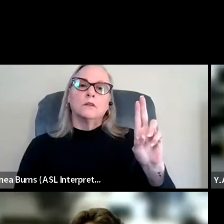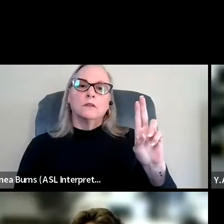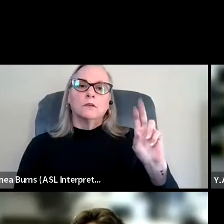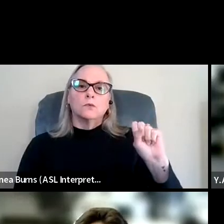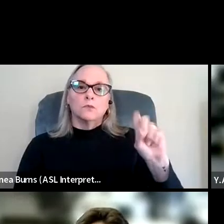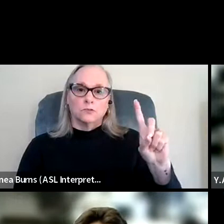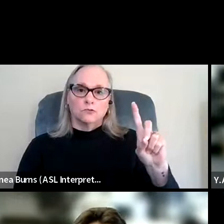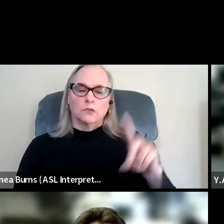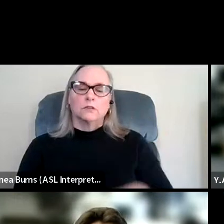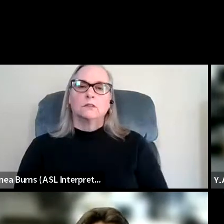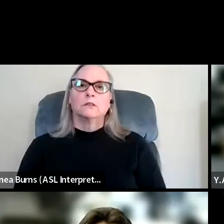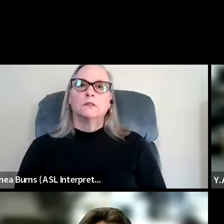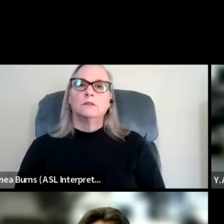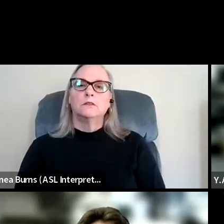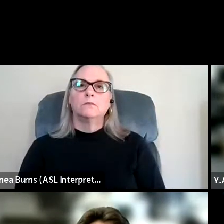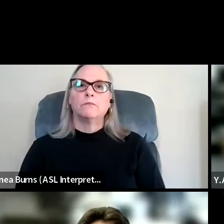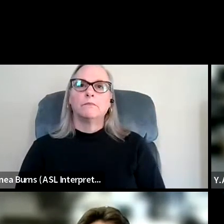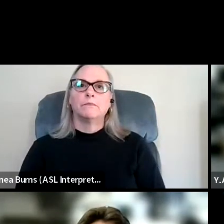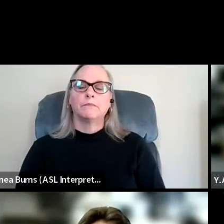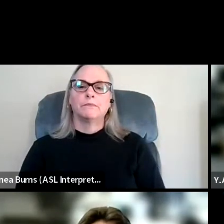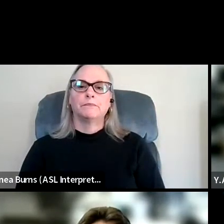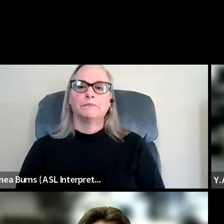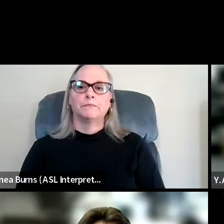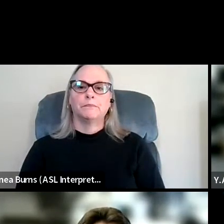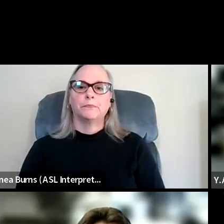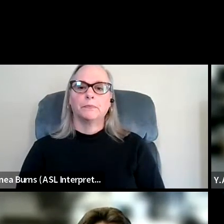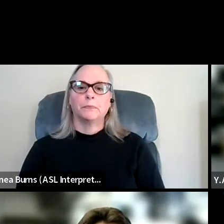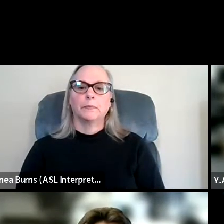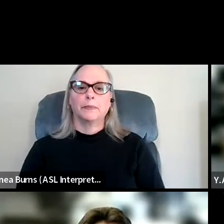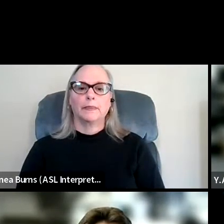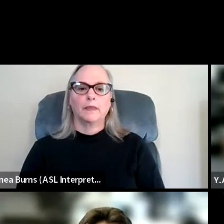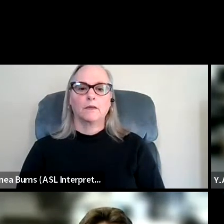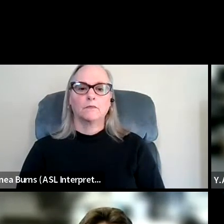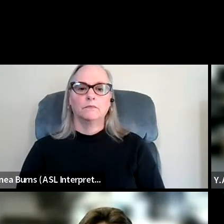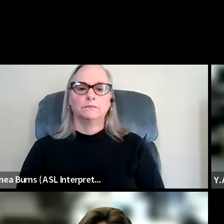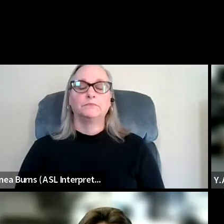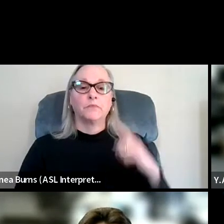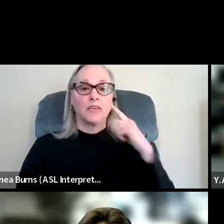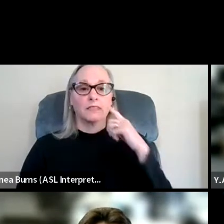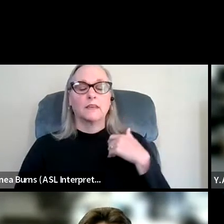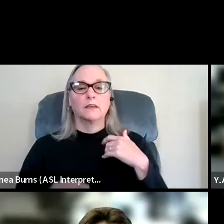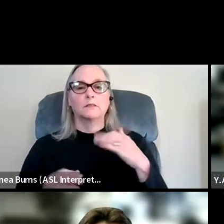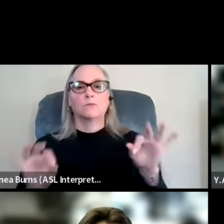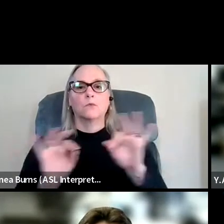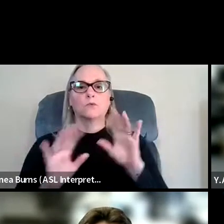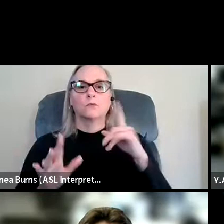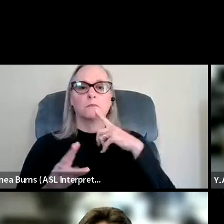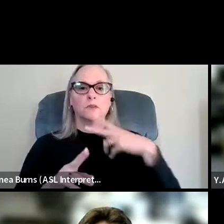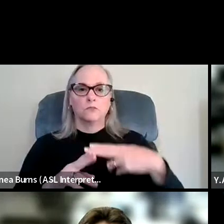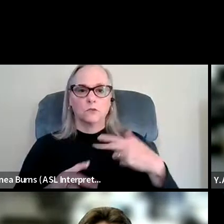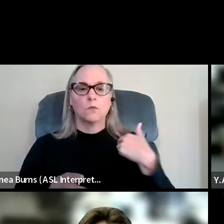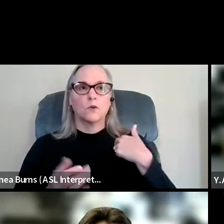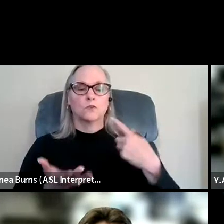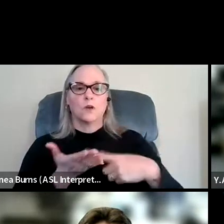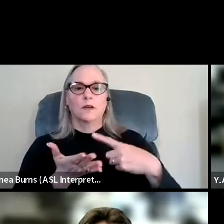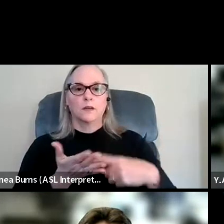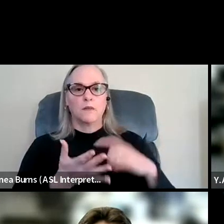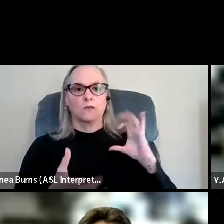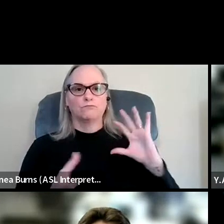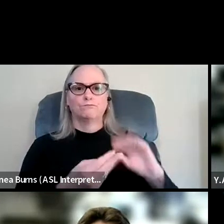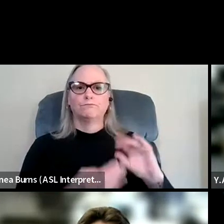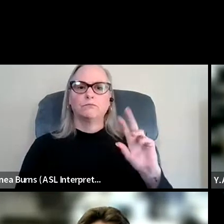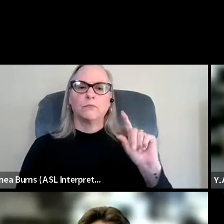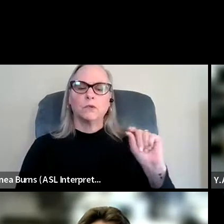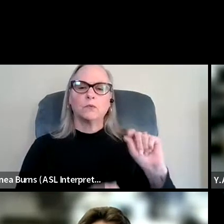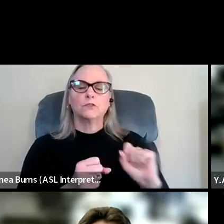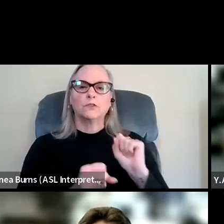think it's worth mentioning that what we're going to talk about today is the culmination of more than 2 decades of a dream at